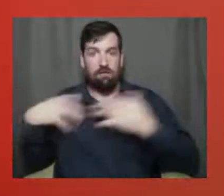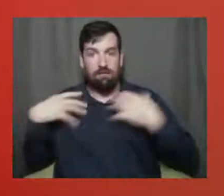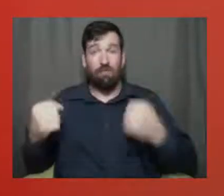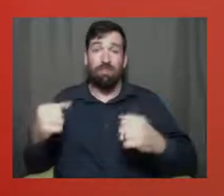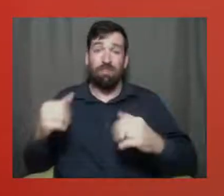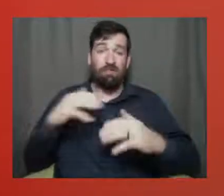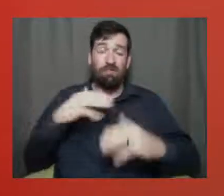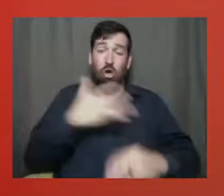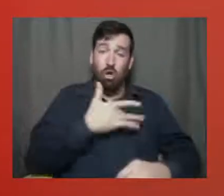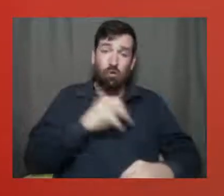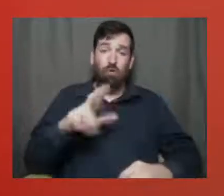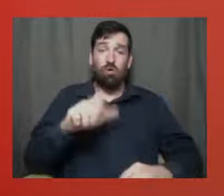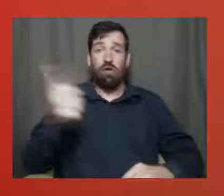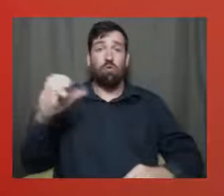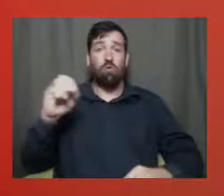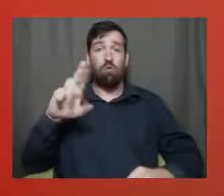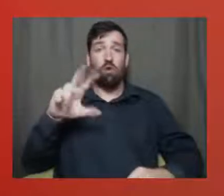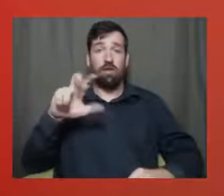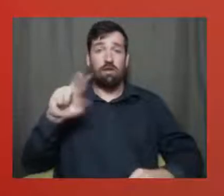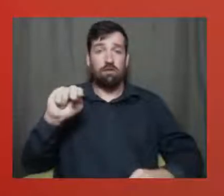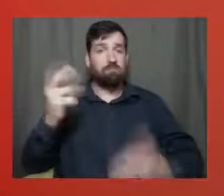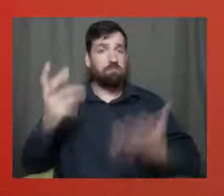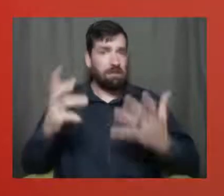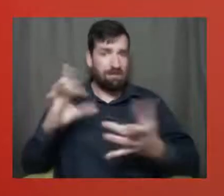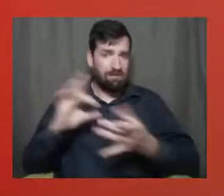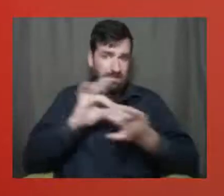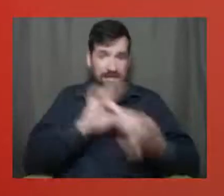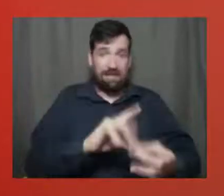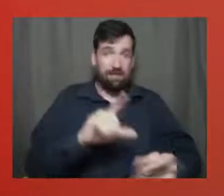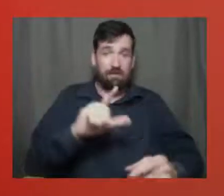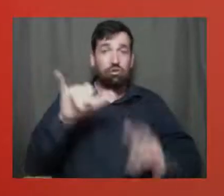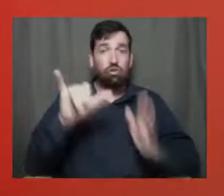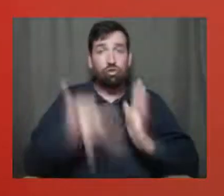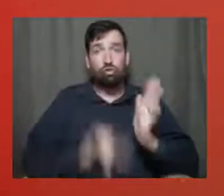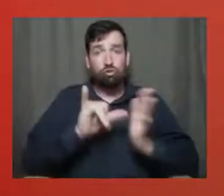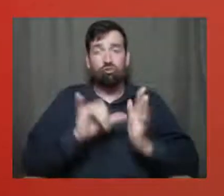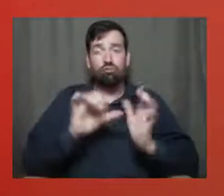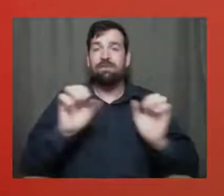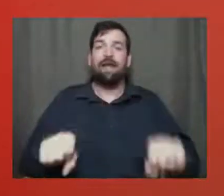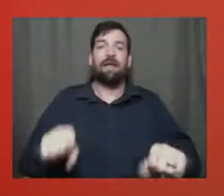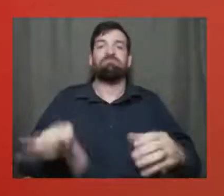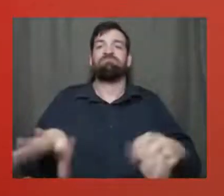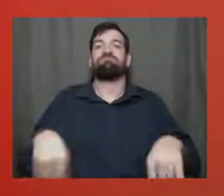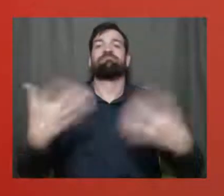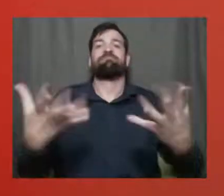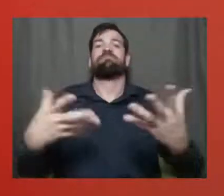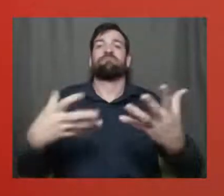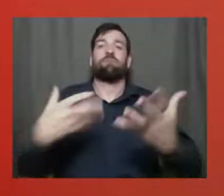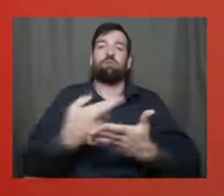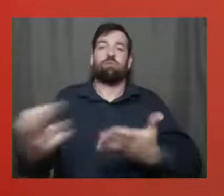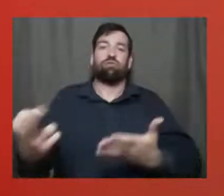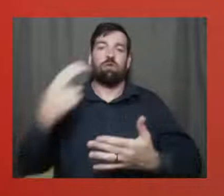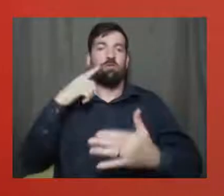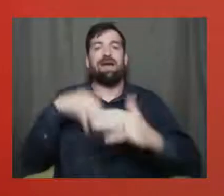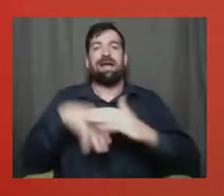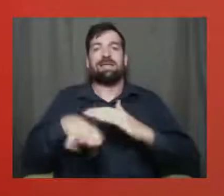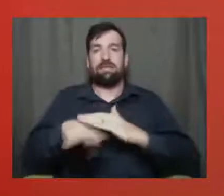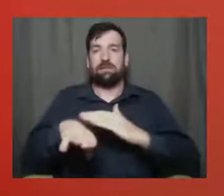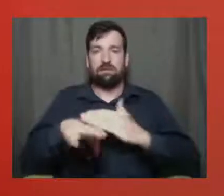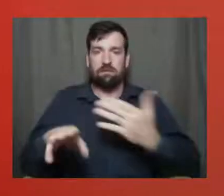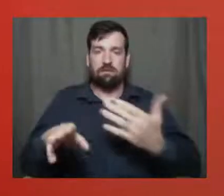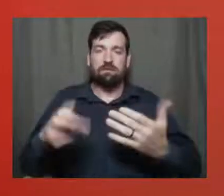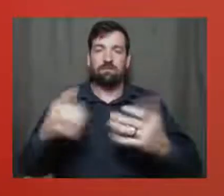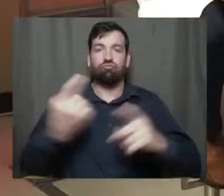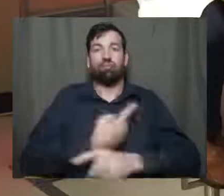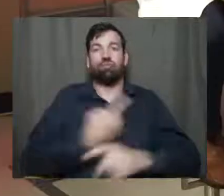So maybe with our link to this on YouTube or something, we can put some sort of resource for people to access for getting routine dental